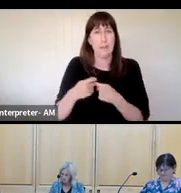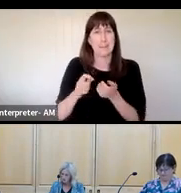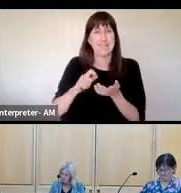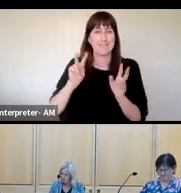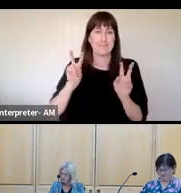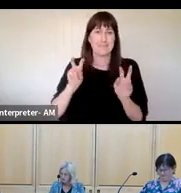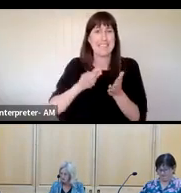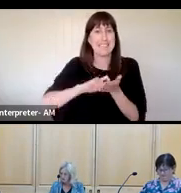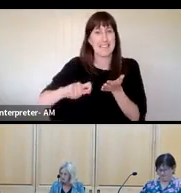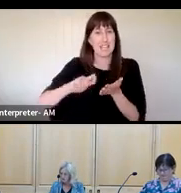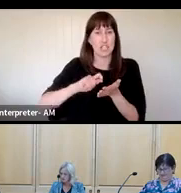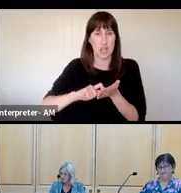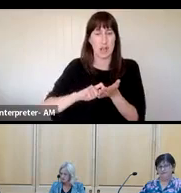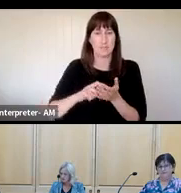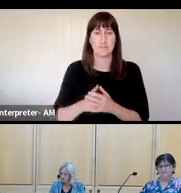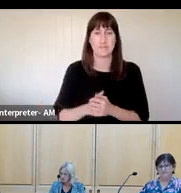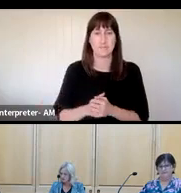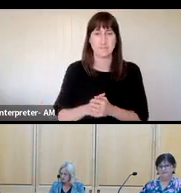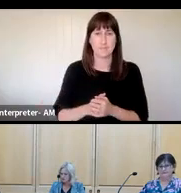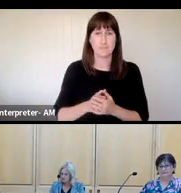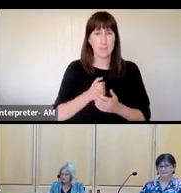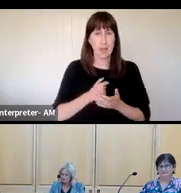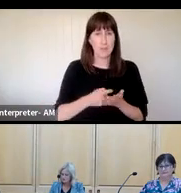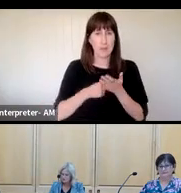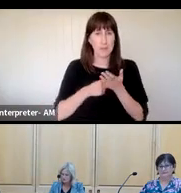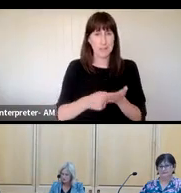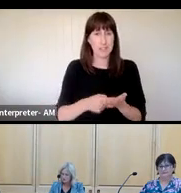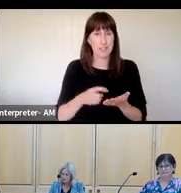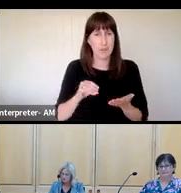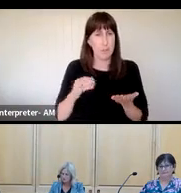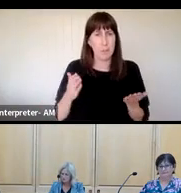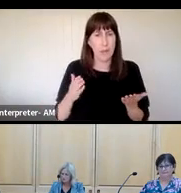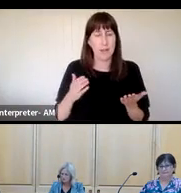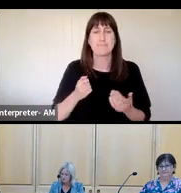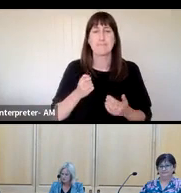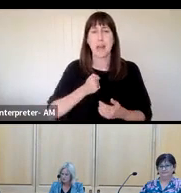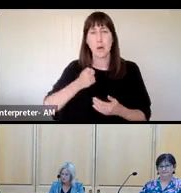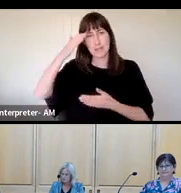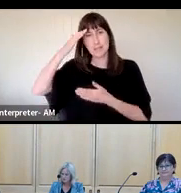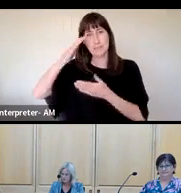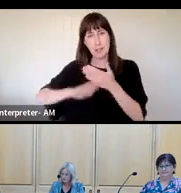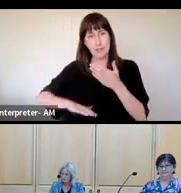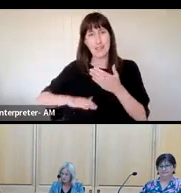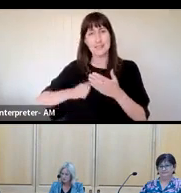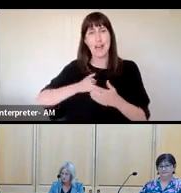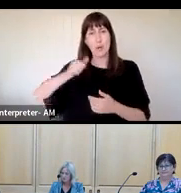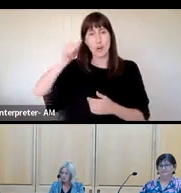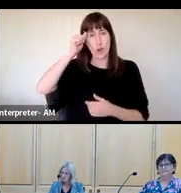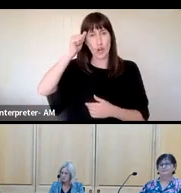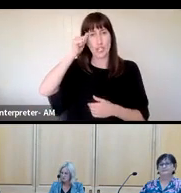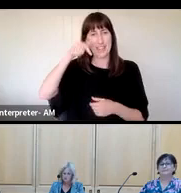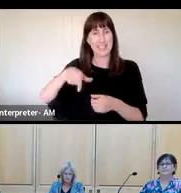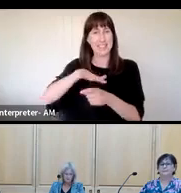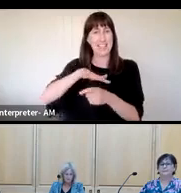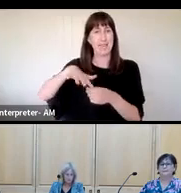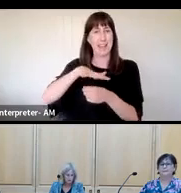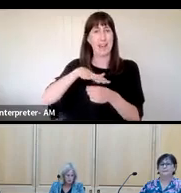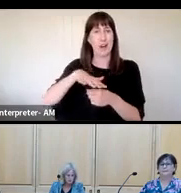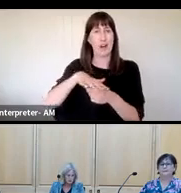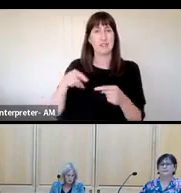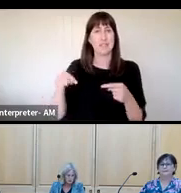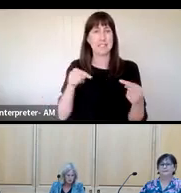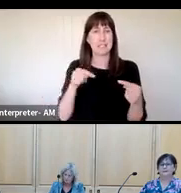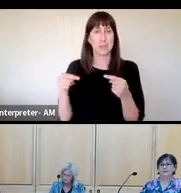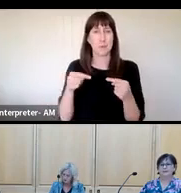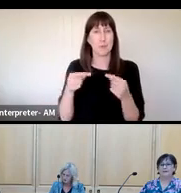Today, some of our recommendations are drawn from our experience and our knowledge in the dispute resolution sector and our work on improving